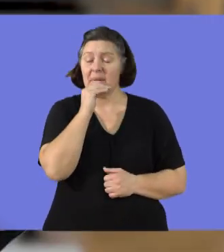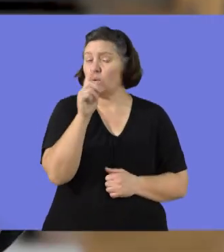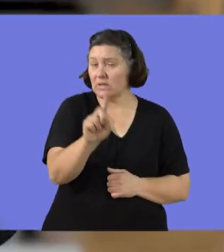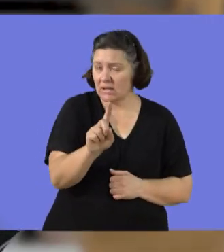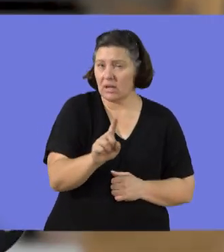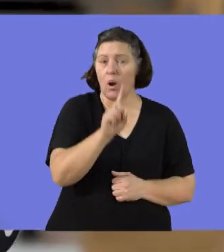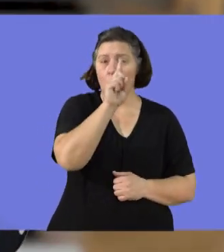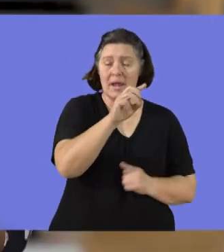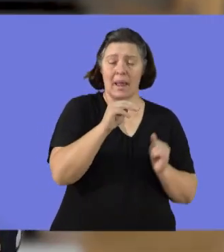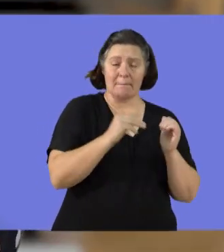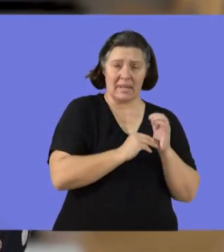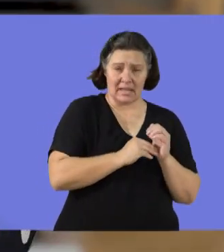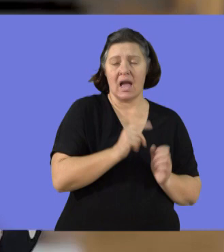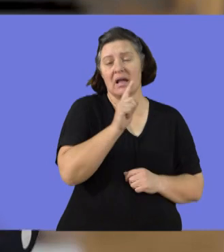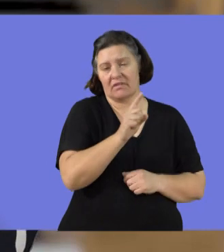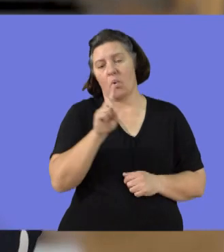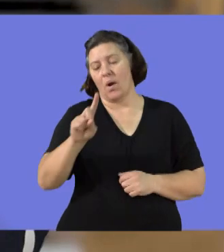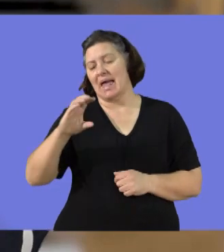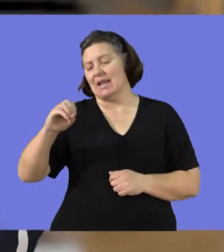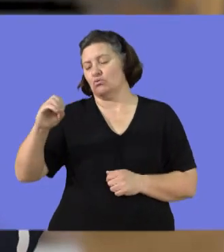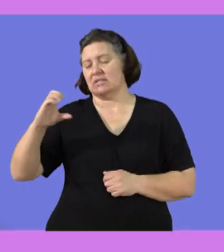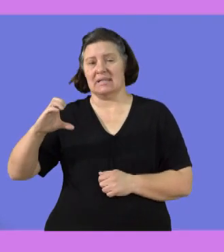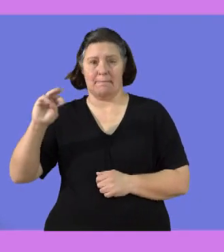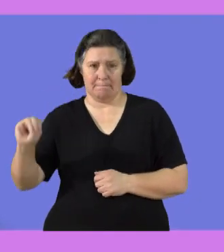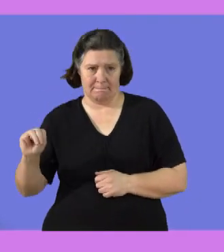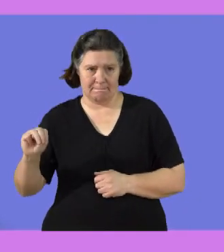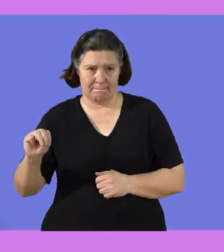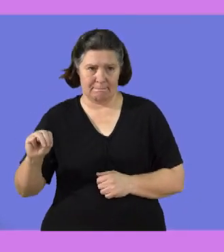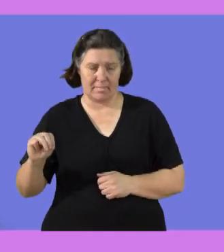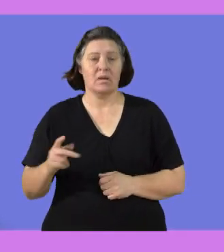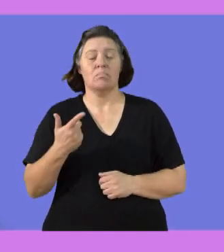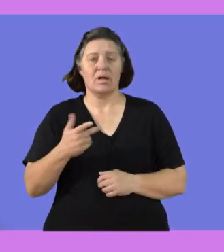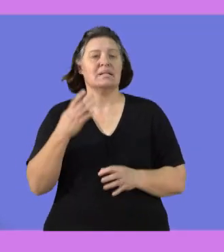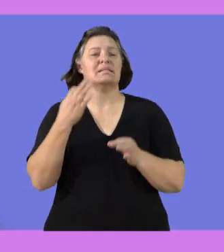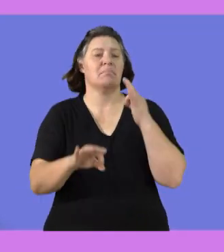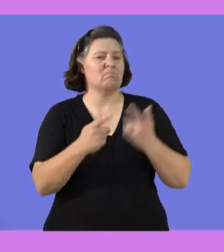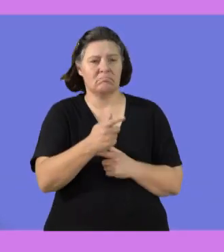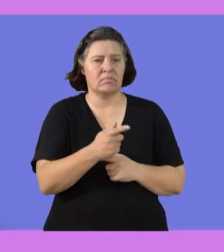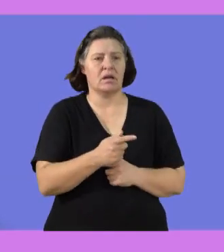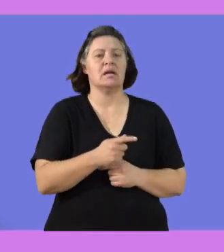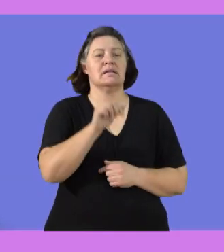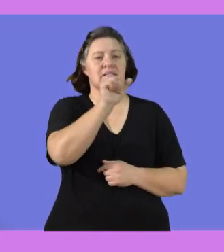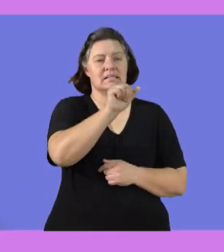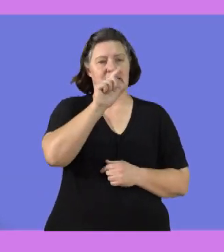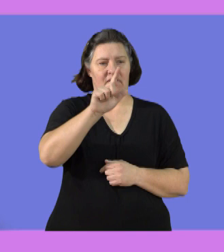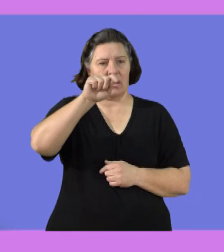that 1 meter is equivalent to 100 centimeters. So now we will simply multiply